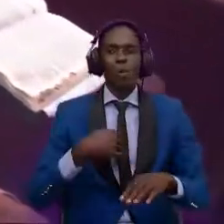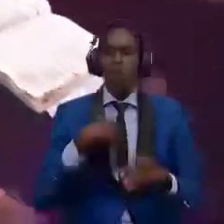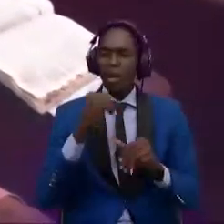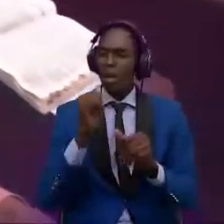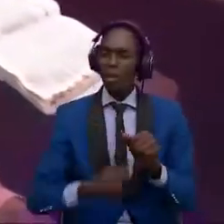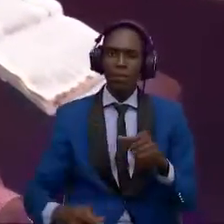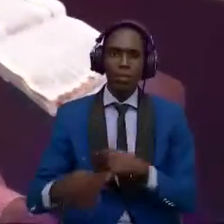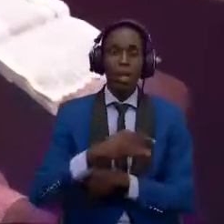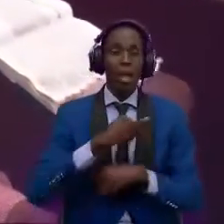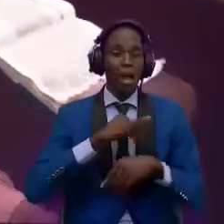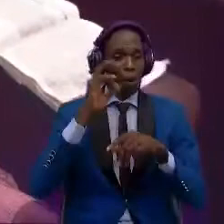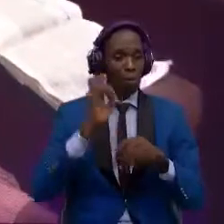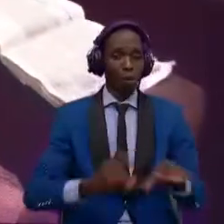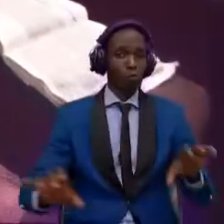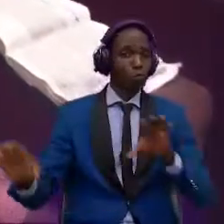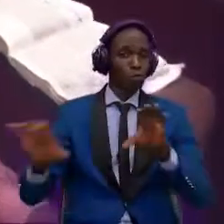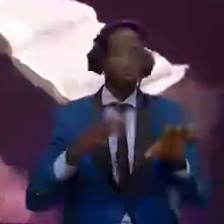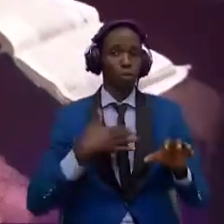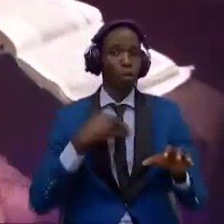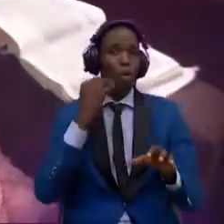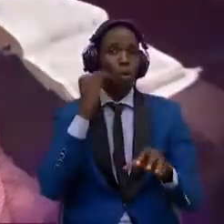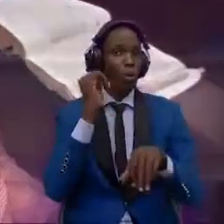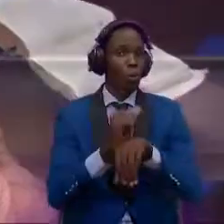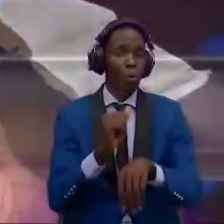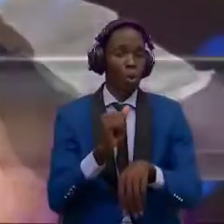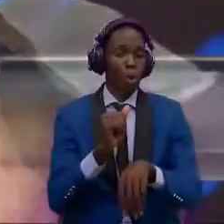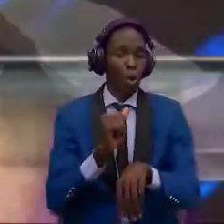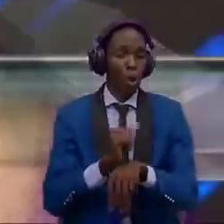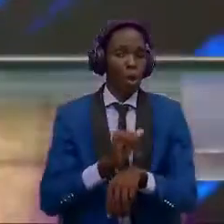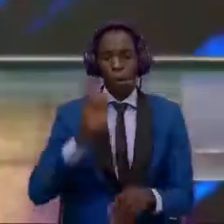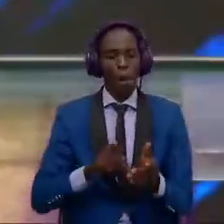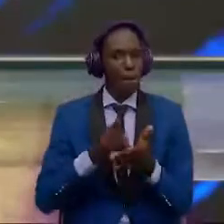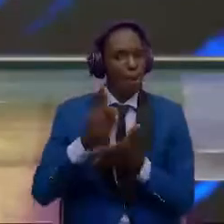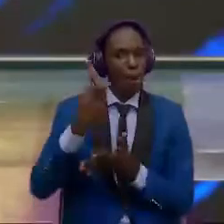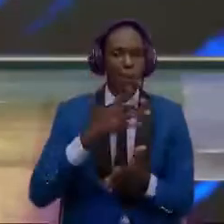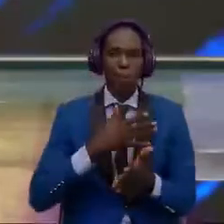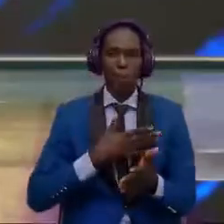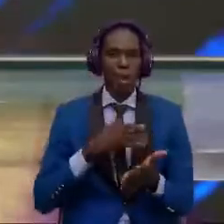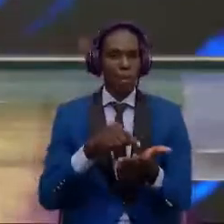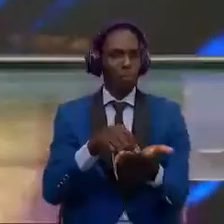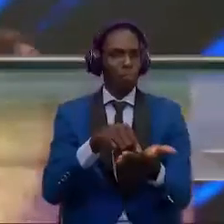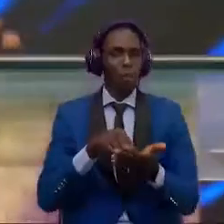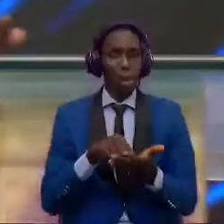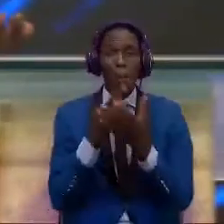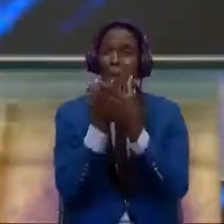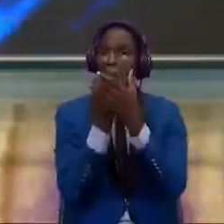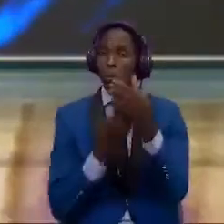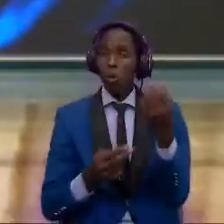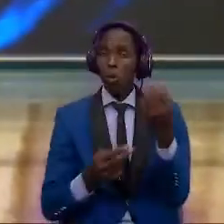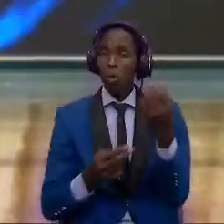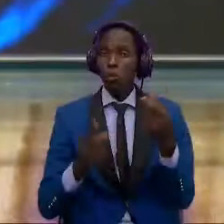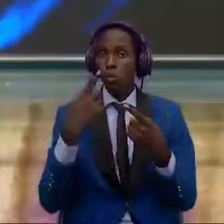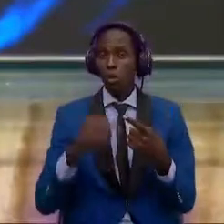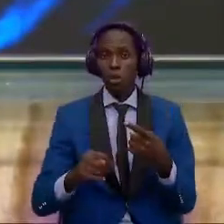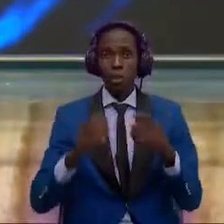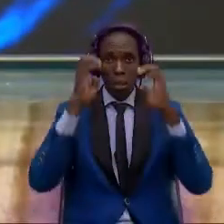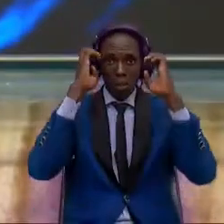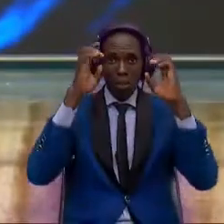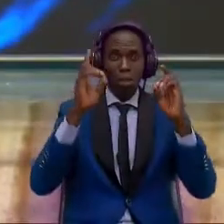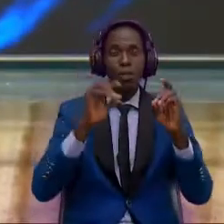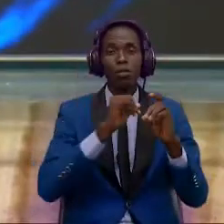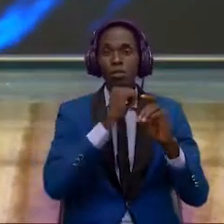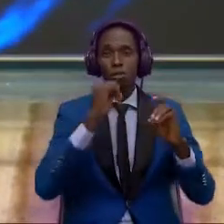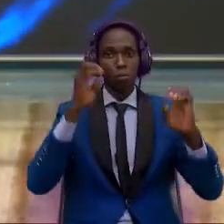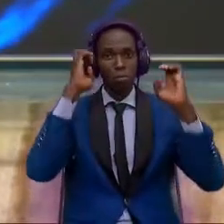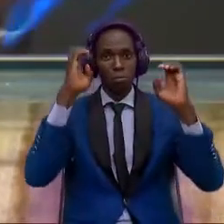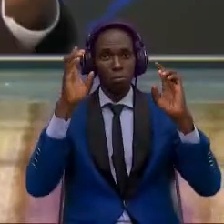my duty, and I must pay my debt. And he says, both to the Greeks and to the